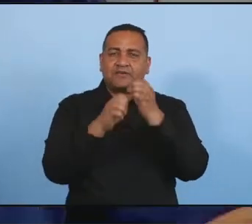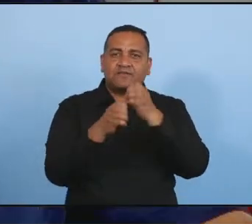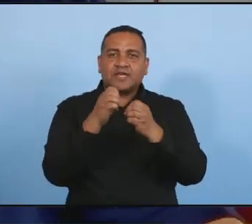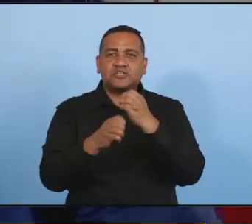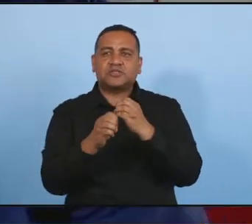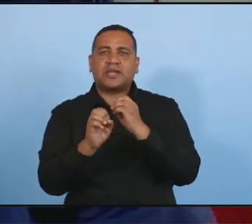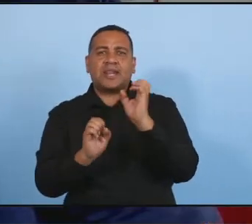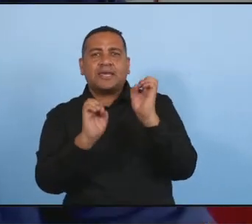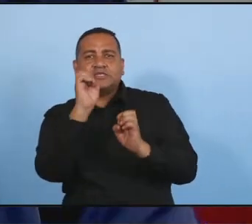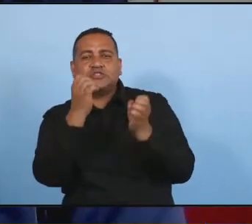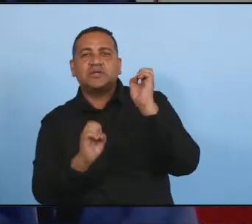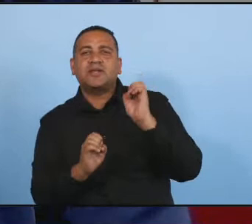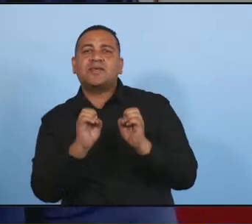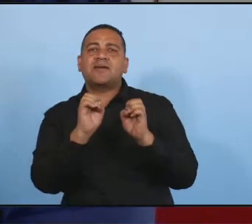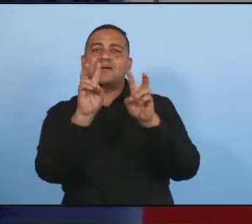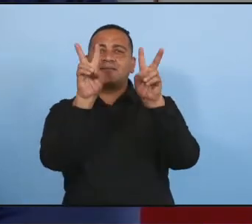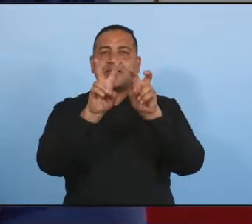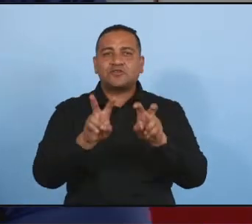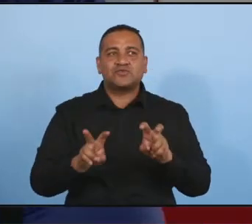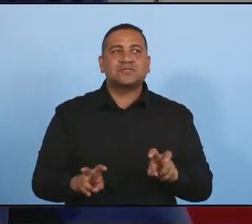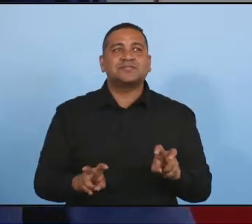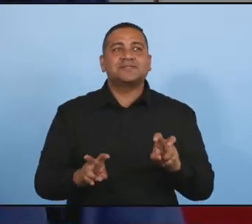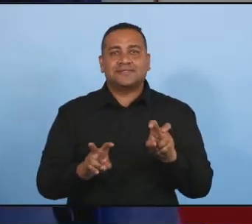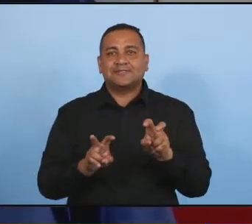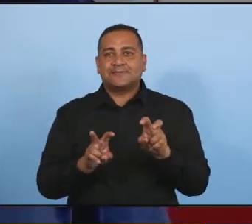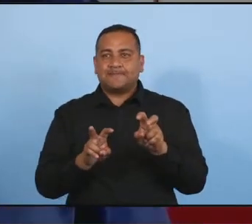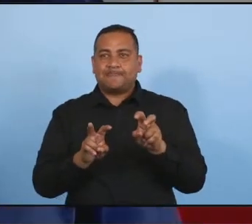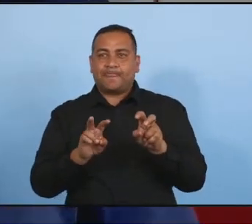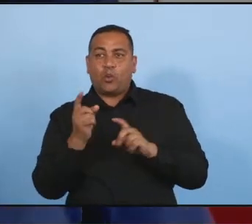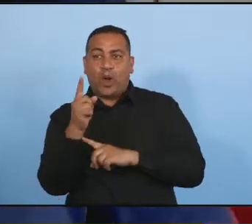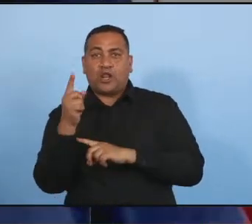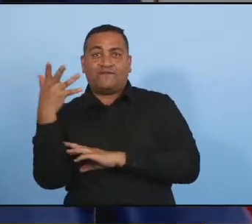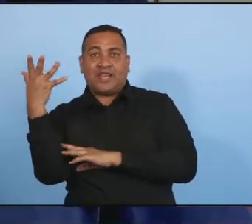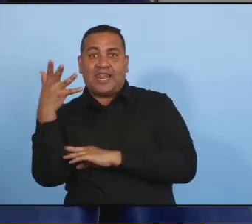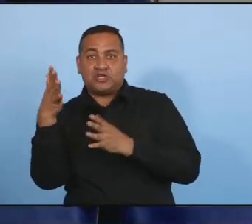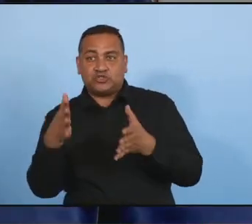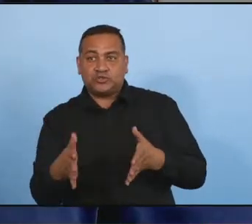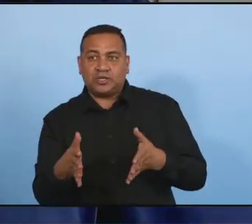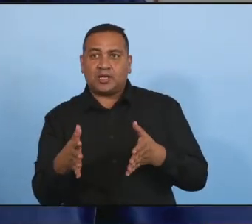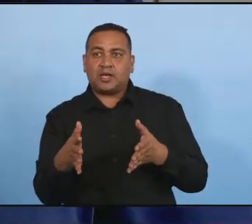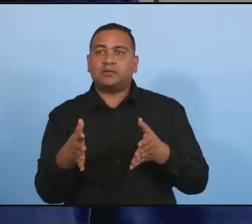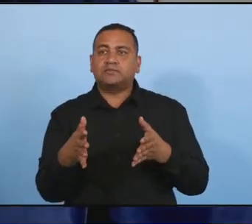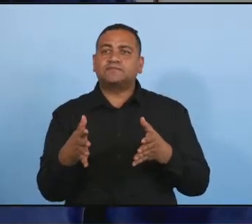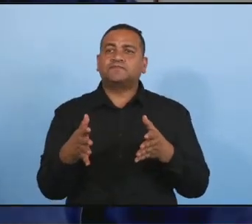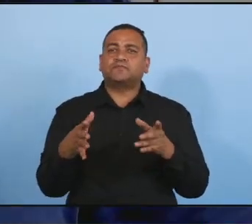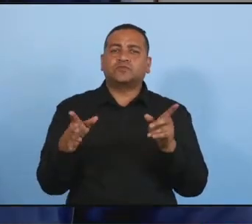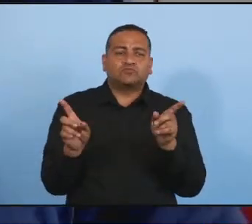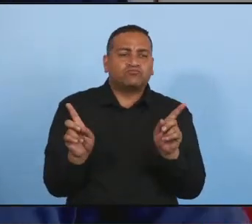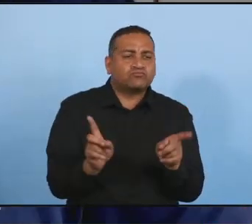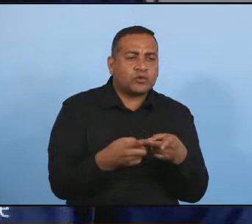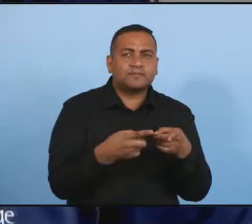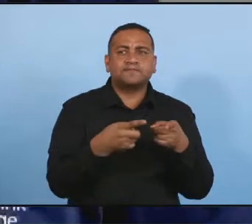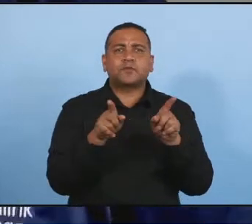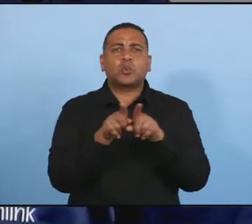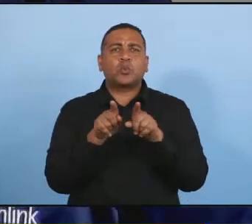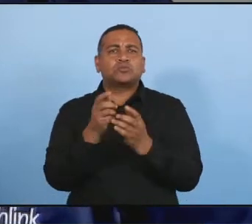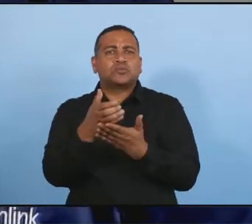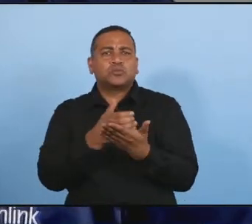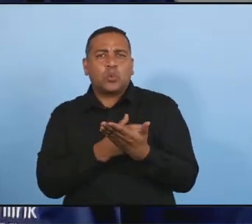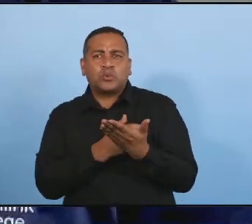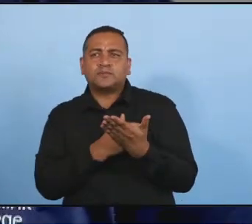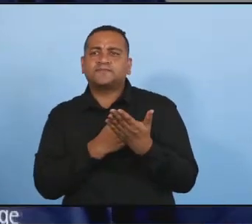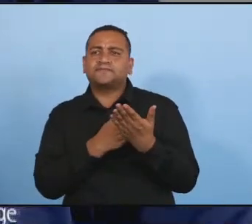courses, electrical engineering. We spoke to one of the lecturers, Robert, just a short while ago, and which is